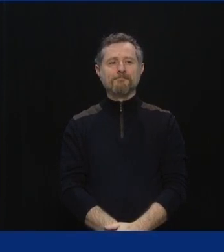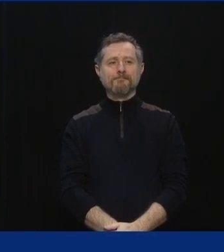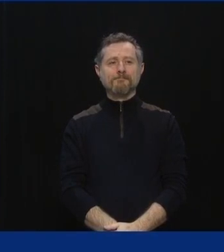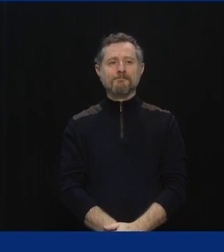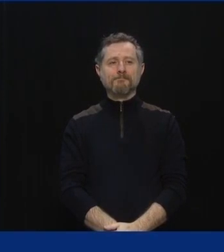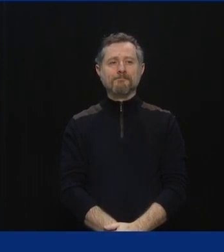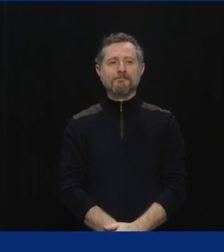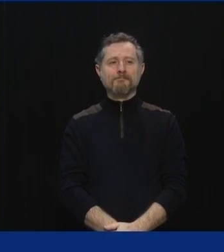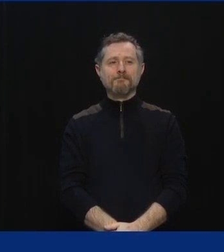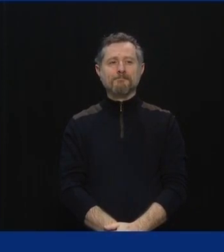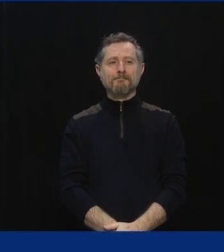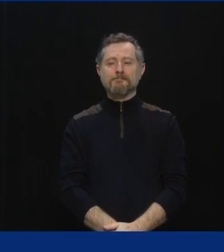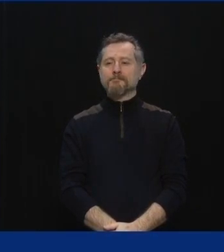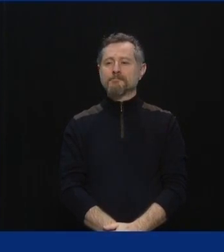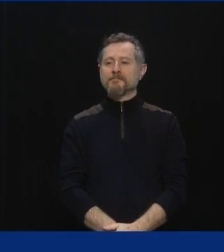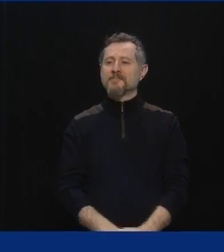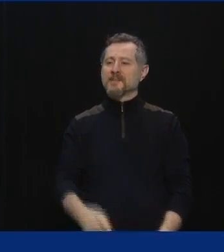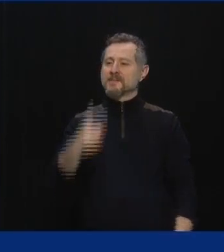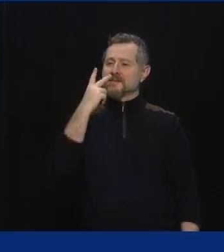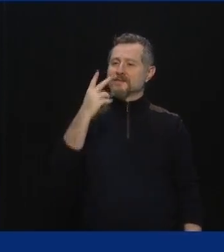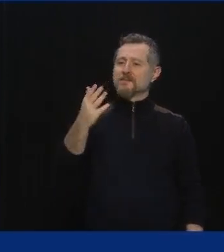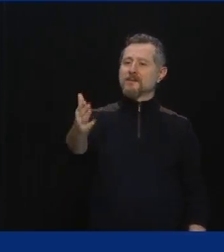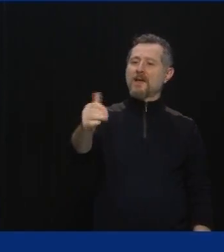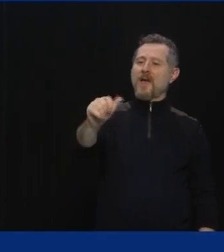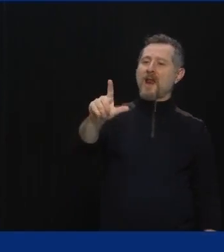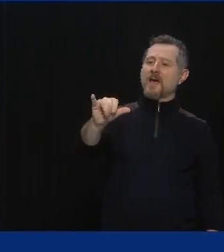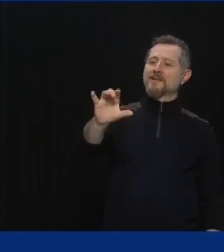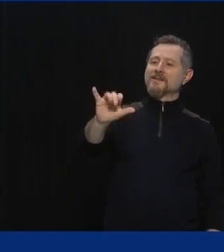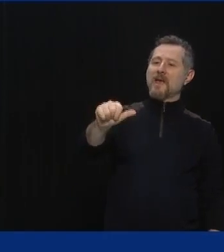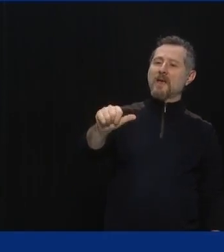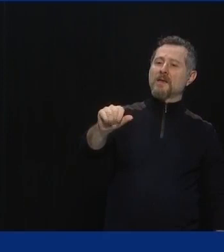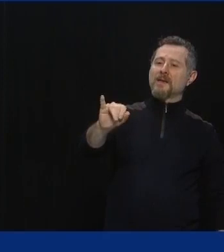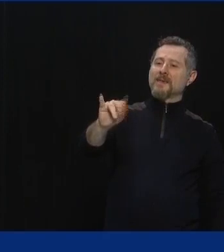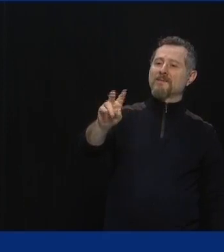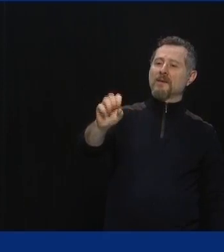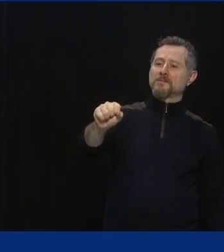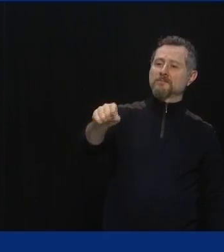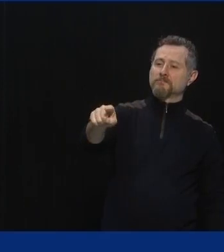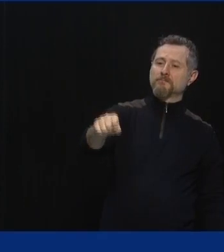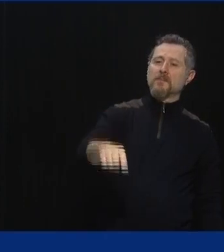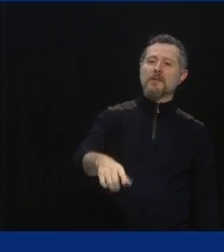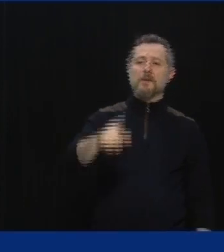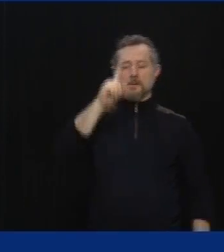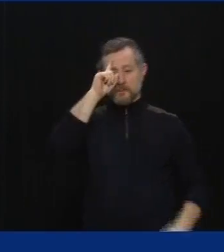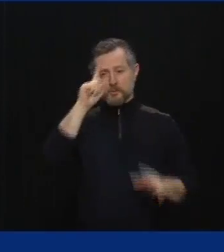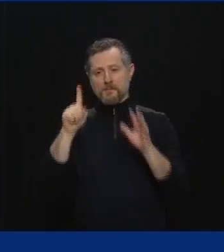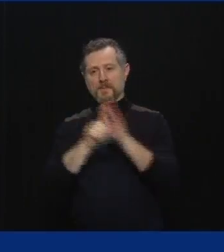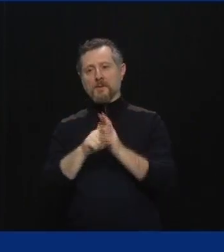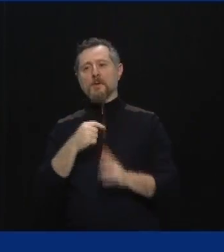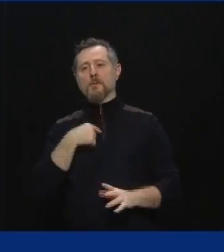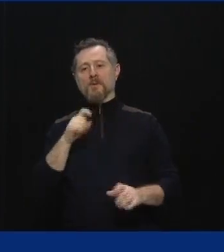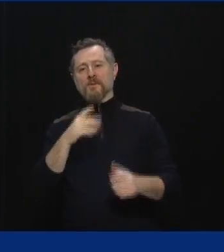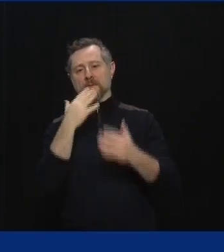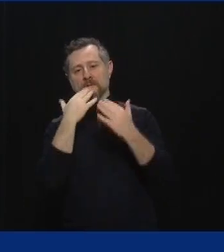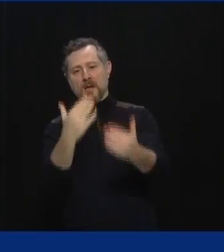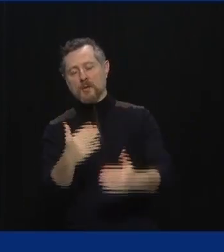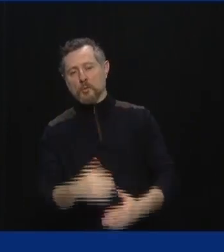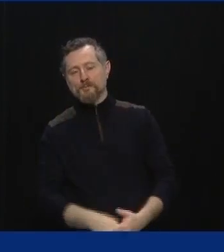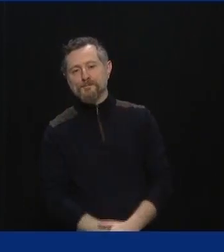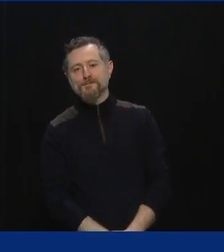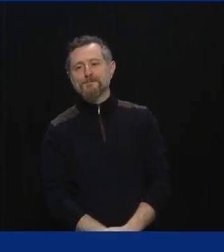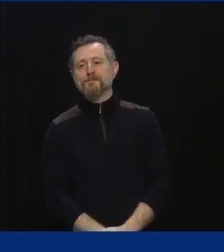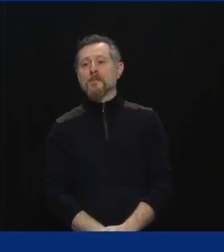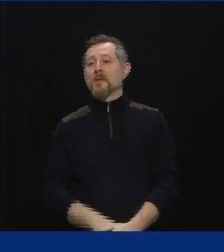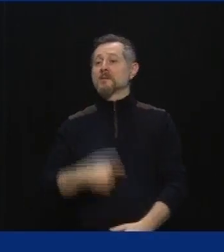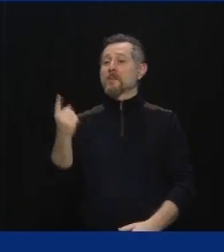I see Alicia Eve here, and I got to just say, because it reminds me, I got to give credit. There's a man, you know, from where you're